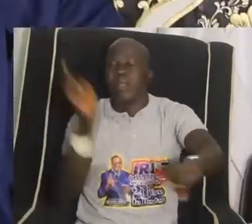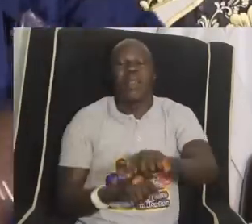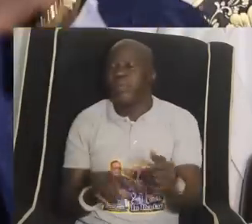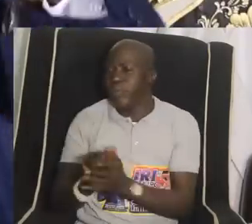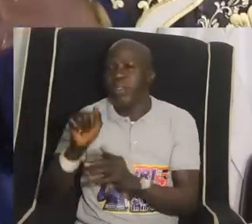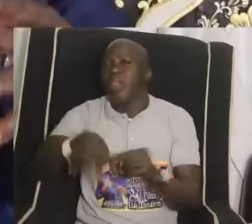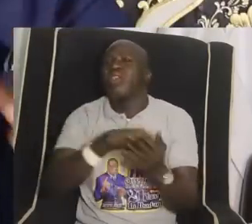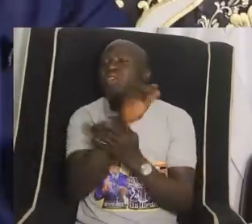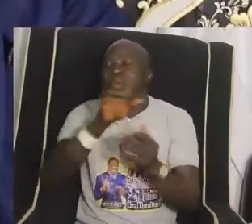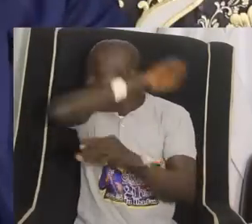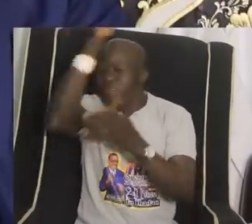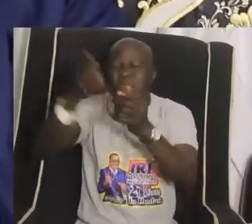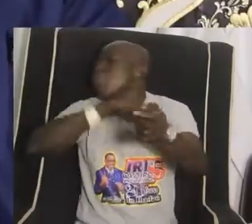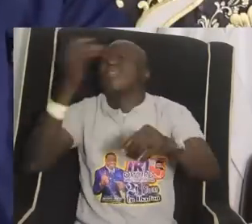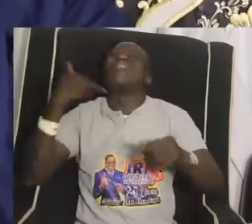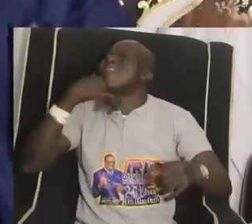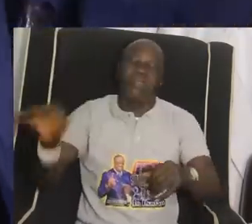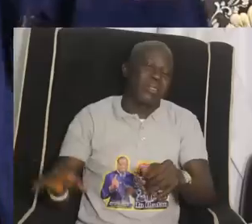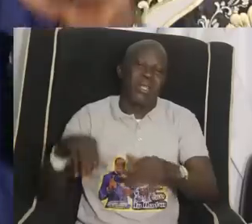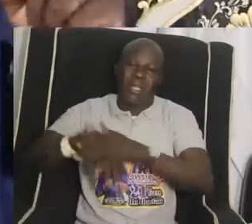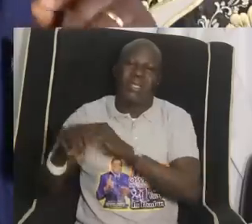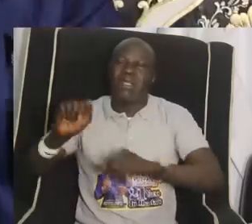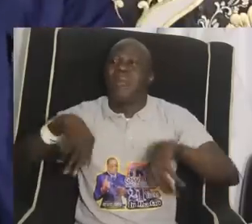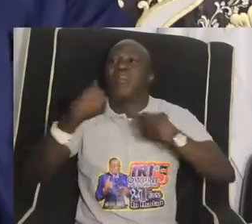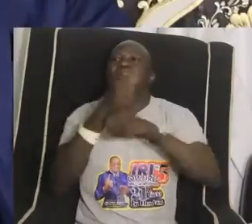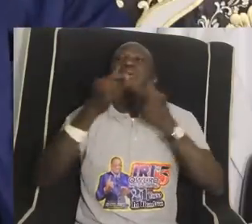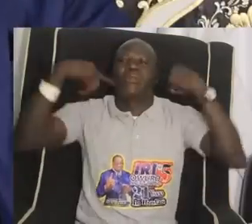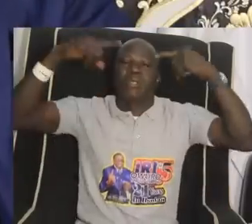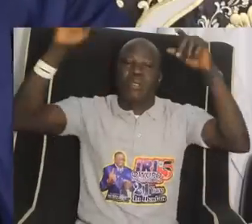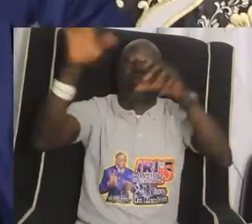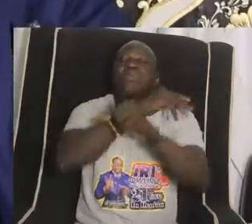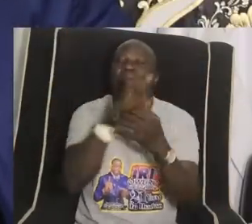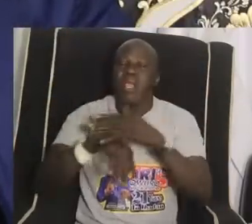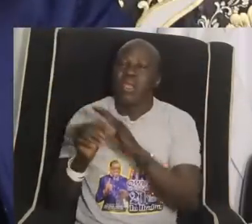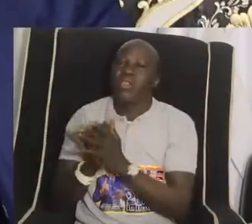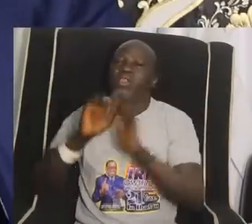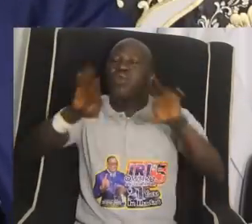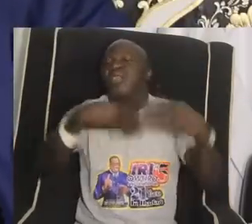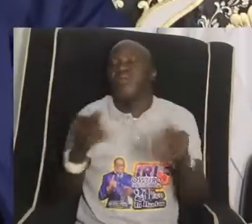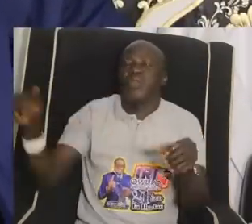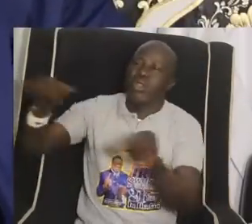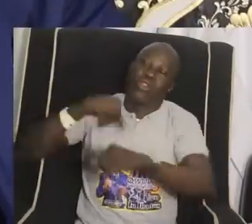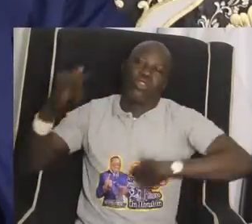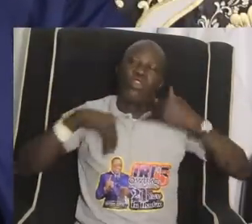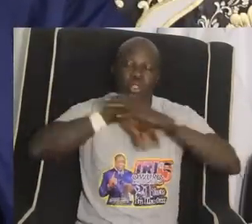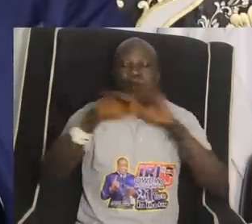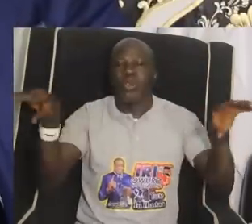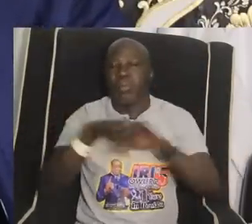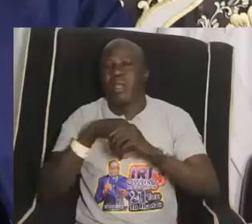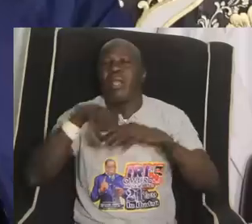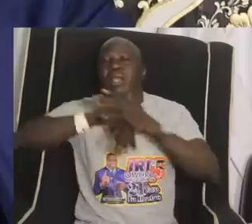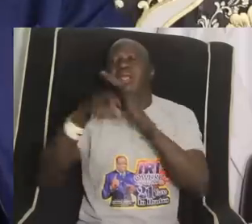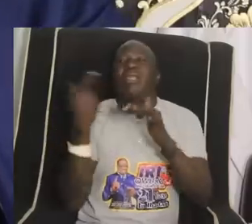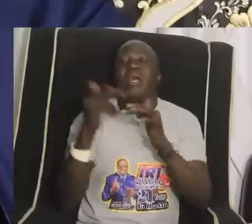Live long. Amen. Not going to suffer. Amen. Suffer. Amen. Marriage you have